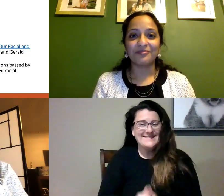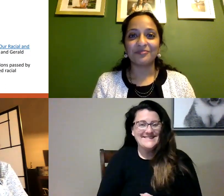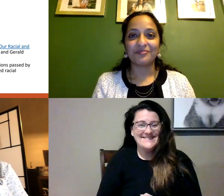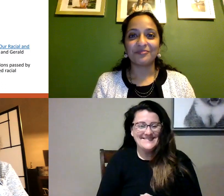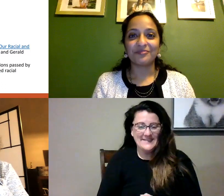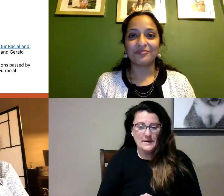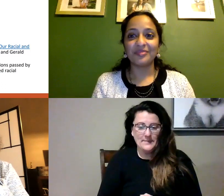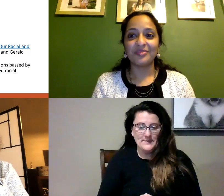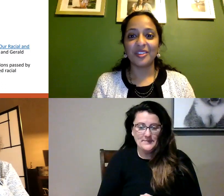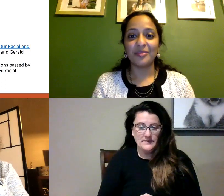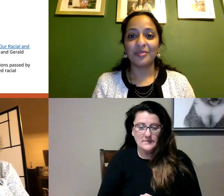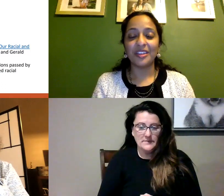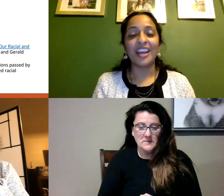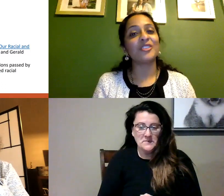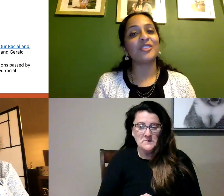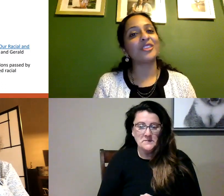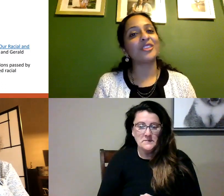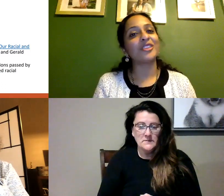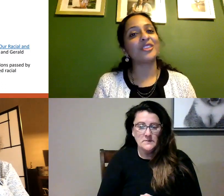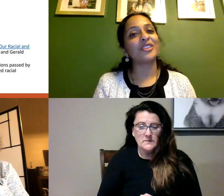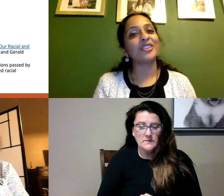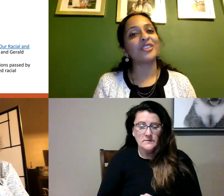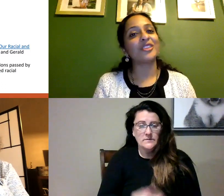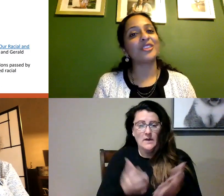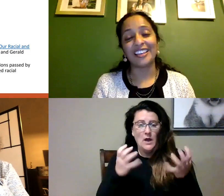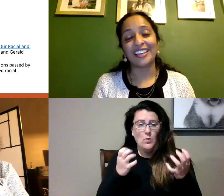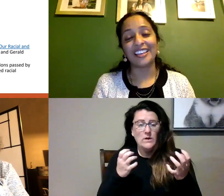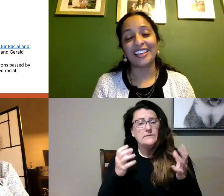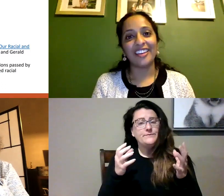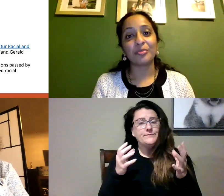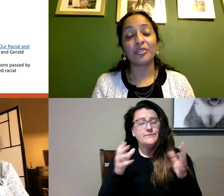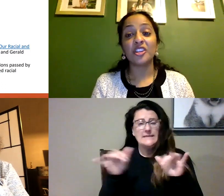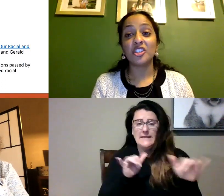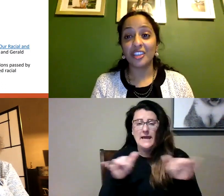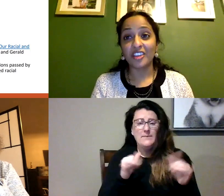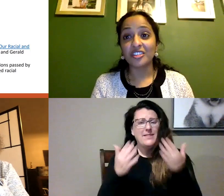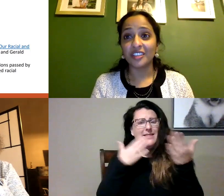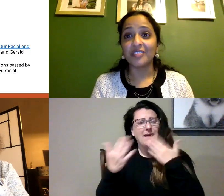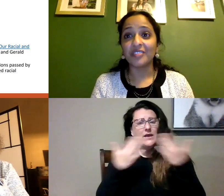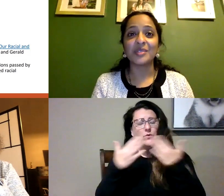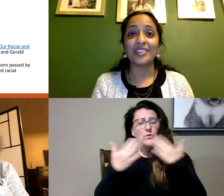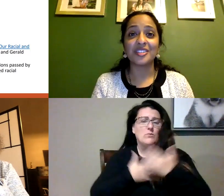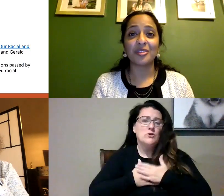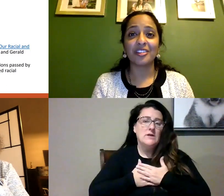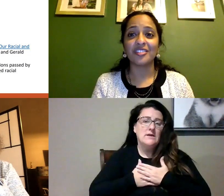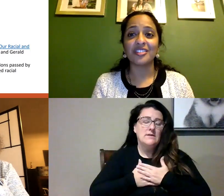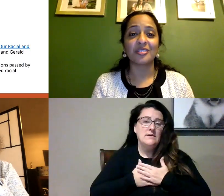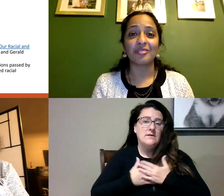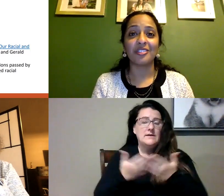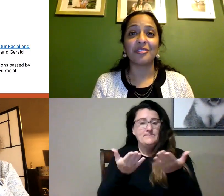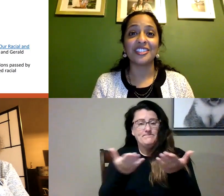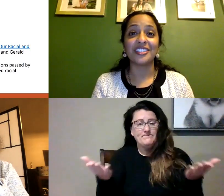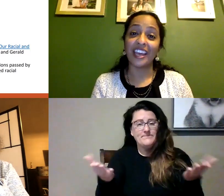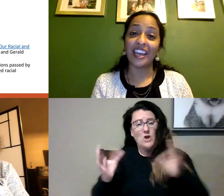Absolutely. But I just want to echo Katrina's thanks and appreciation for giving us this space to be